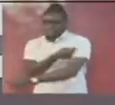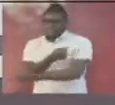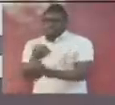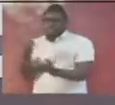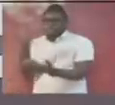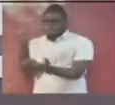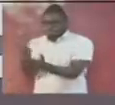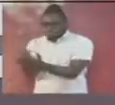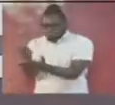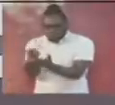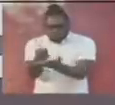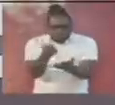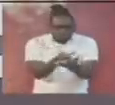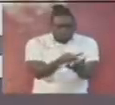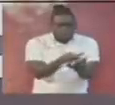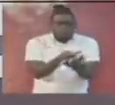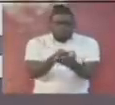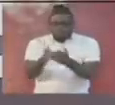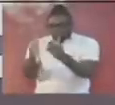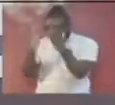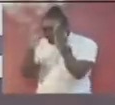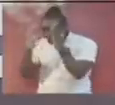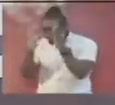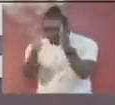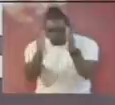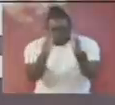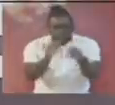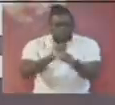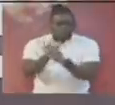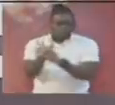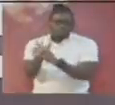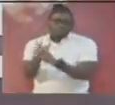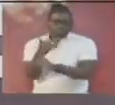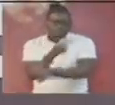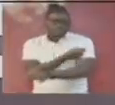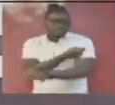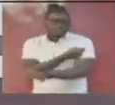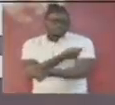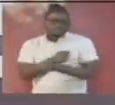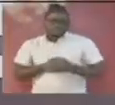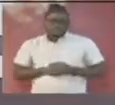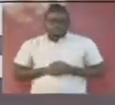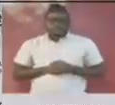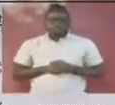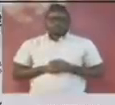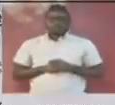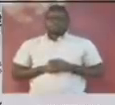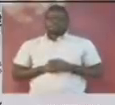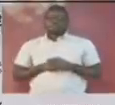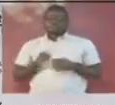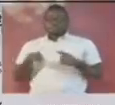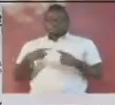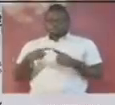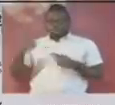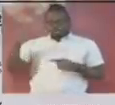vaccines. Next slide. To fix the audio and start back. So when we think